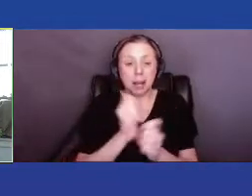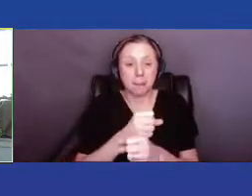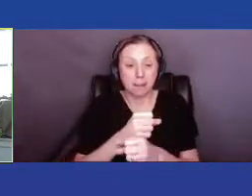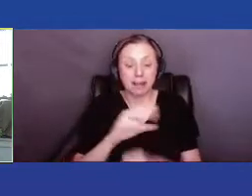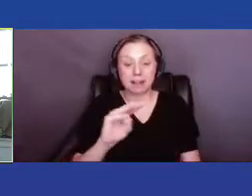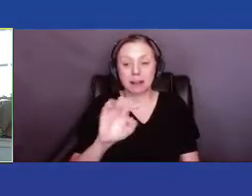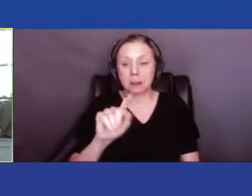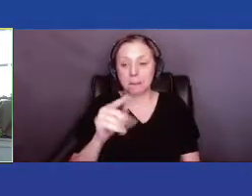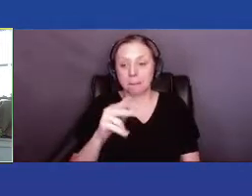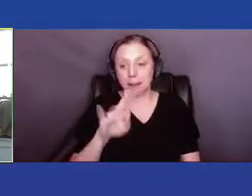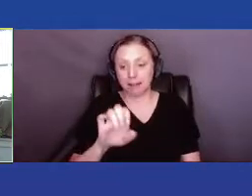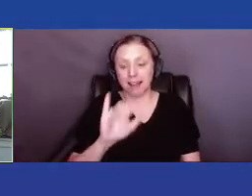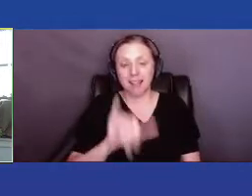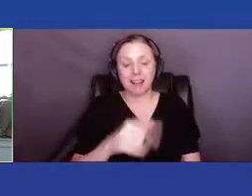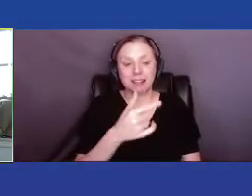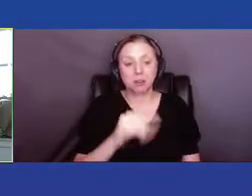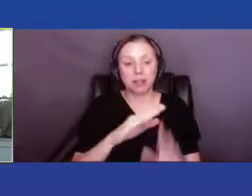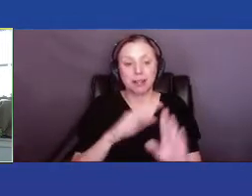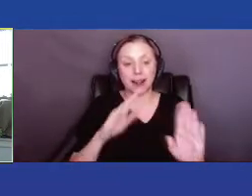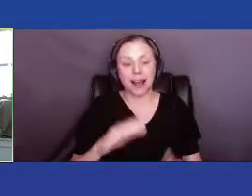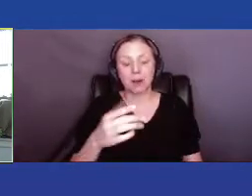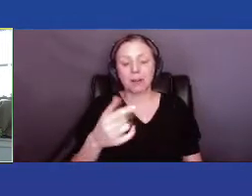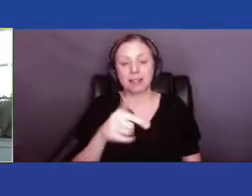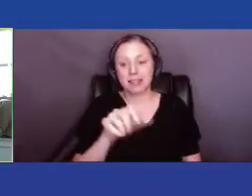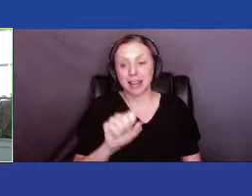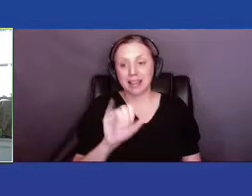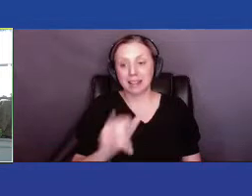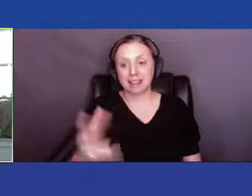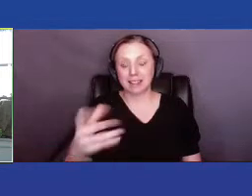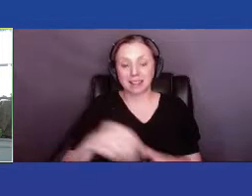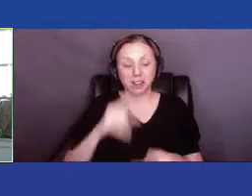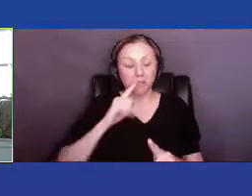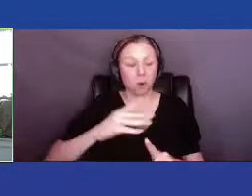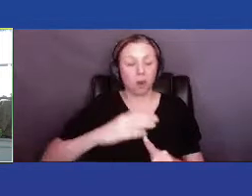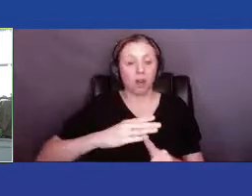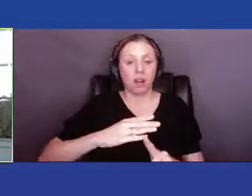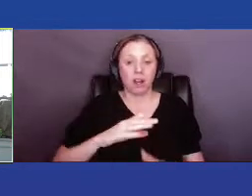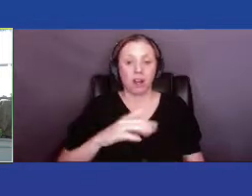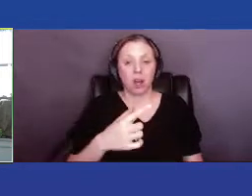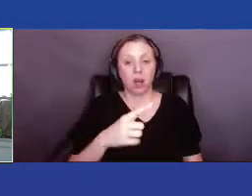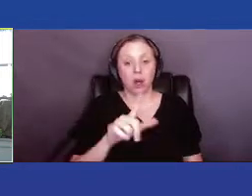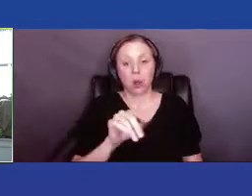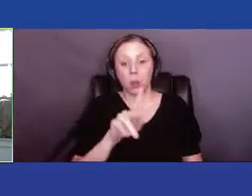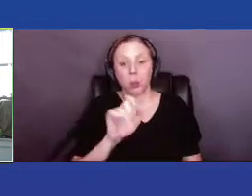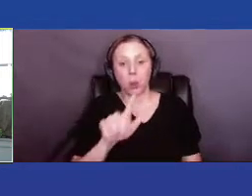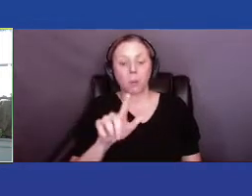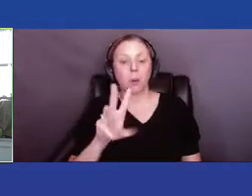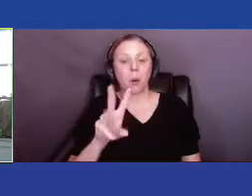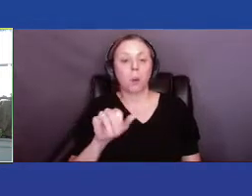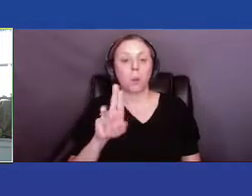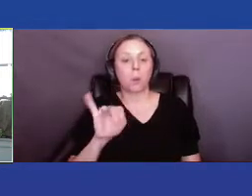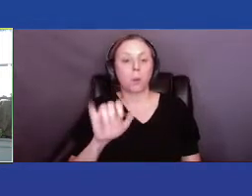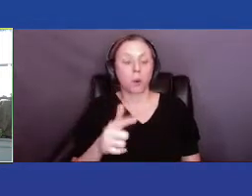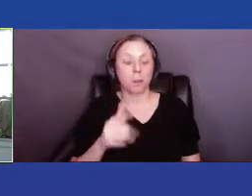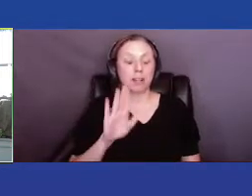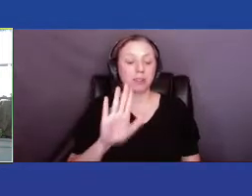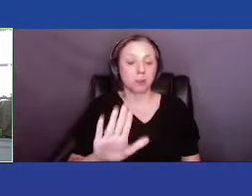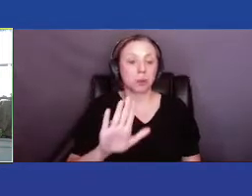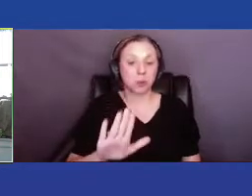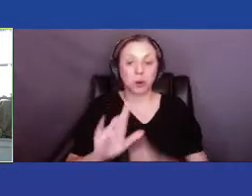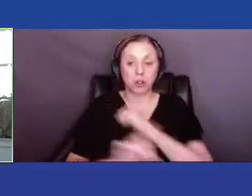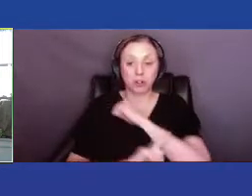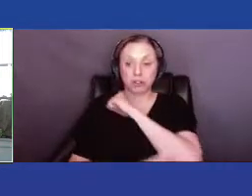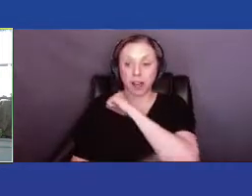gas, which is contributing to global warming. So basically, your waste is contributing to climate change